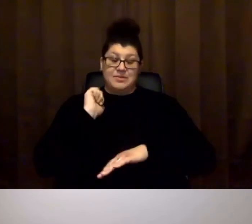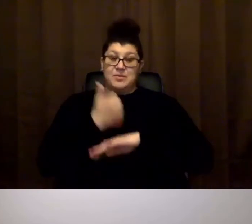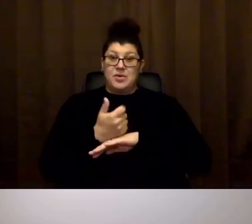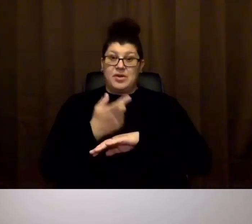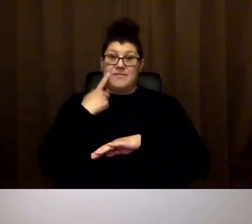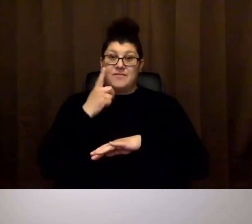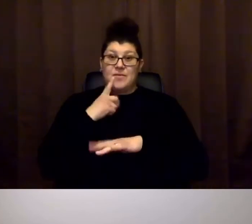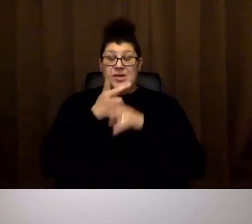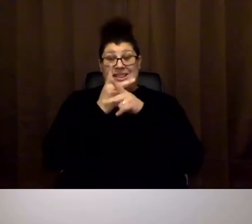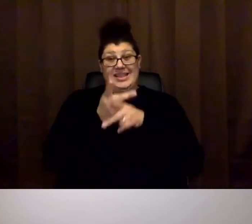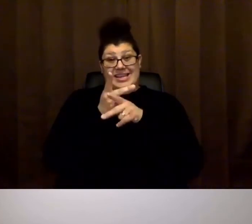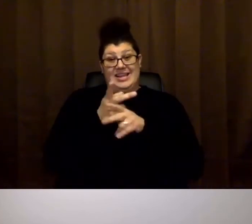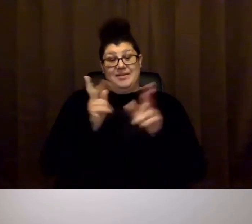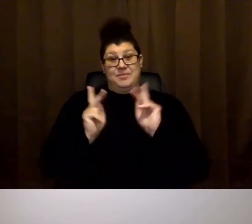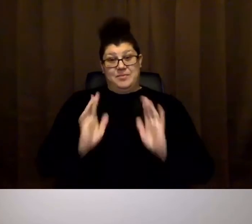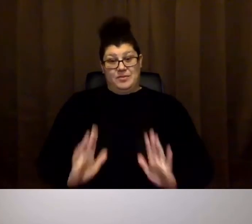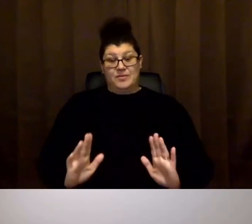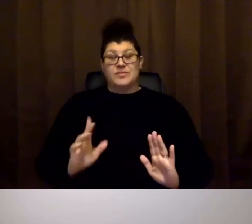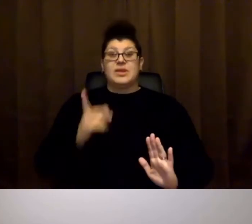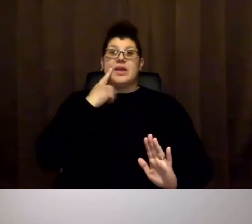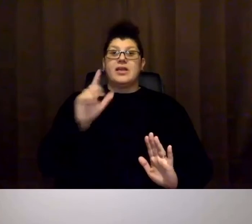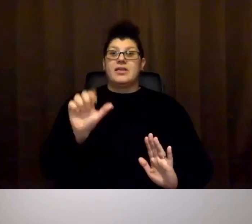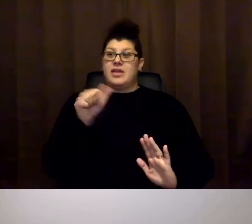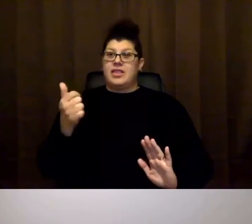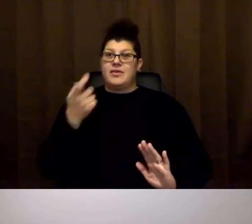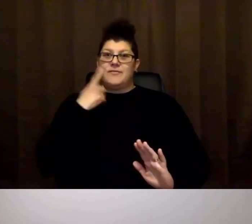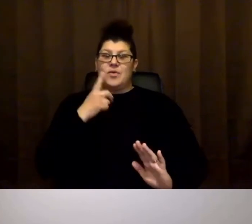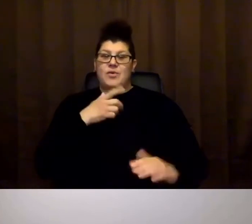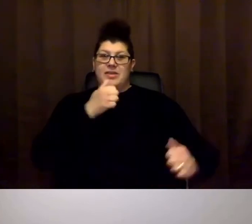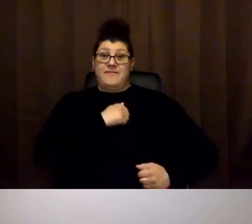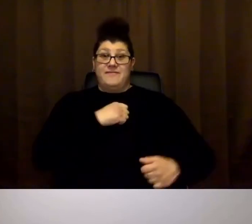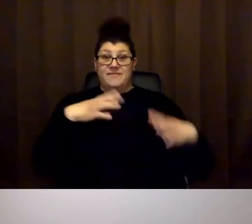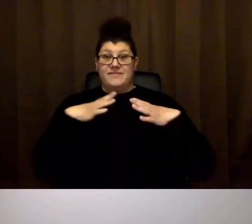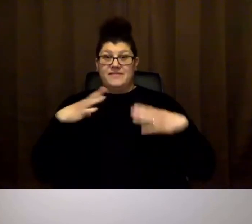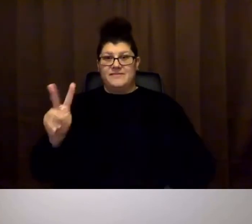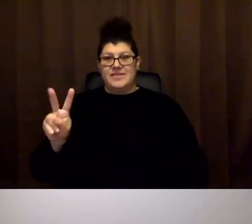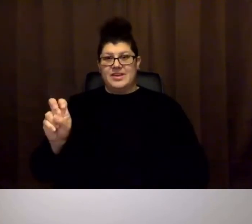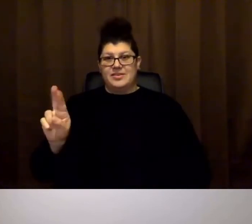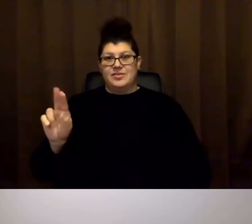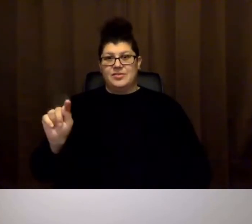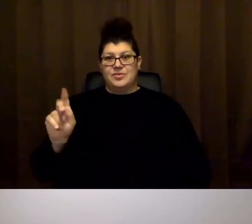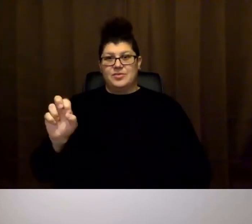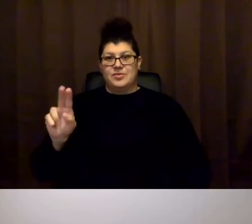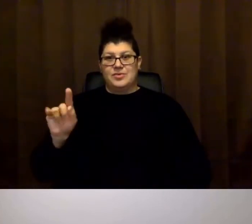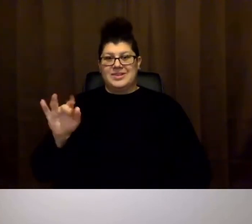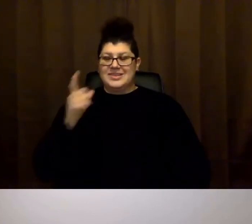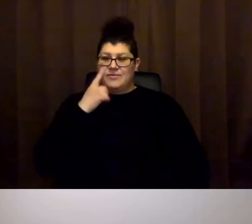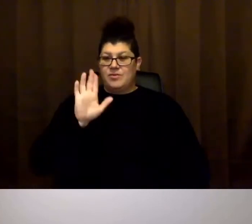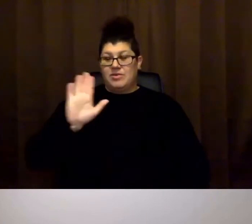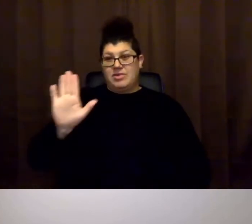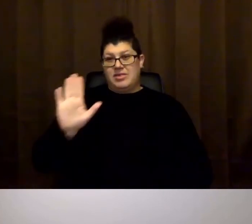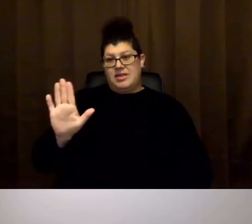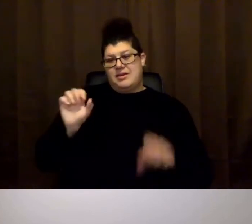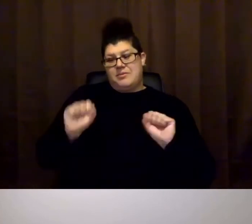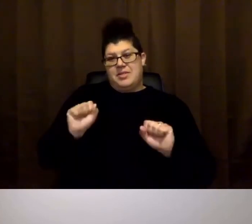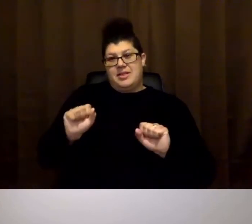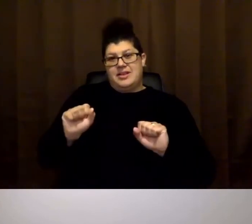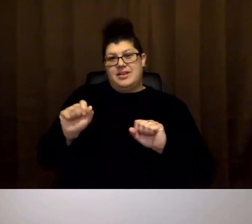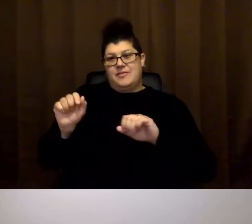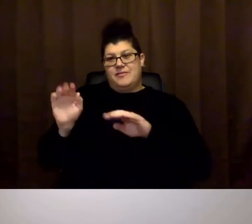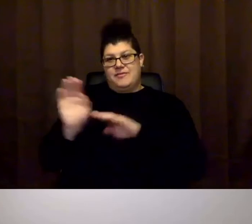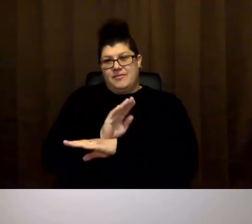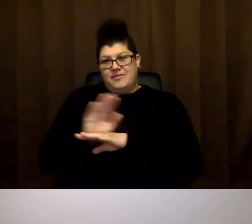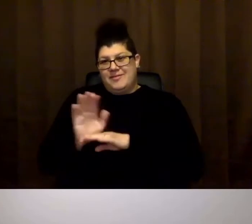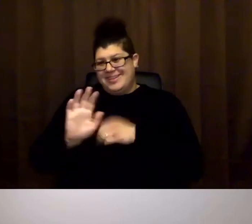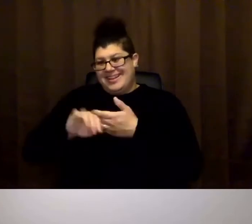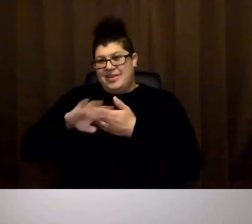are receiving treatment to either maintain their level of functioning in the home or get to a higher level of